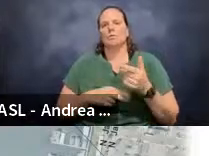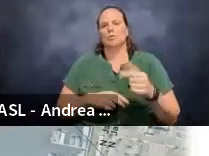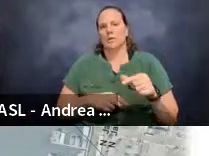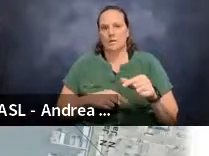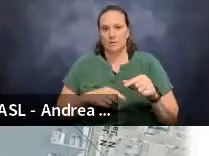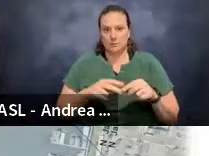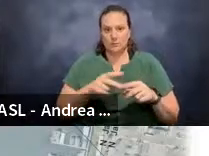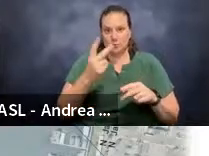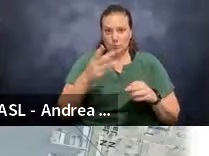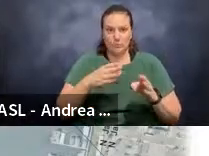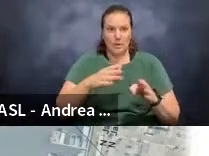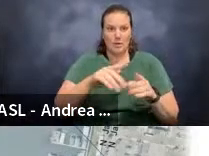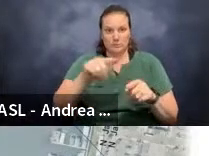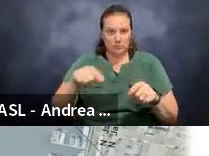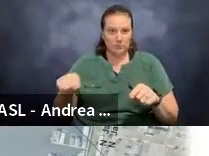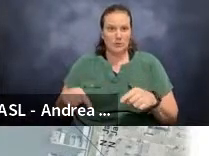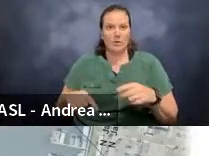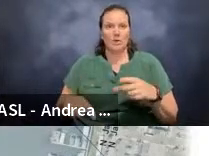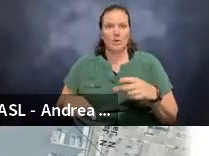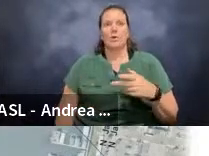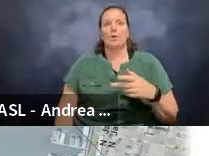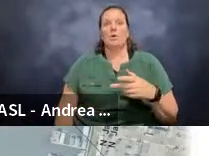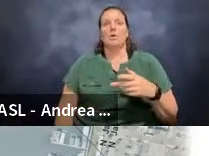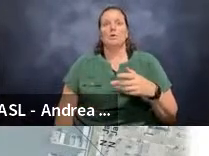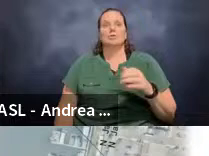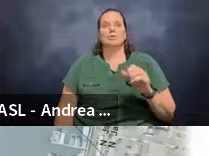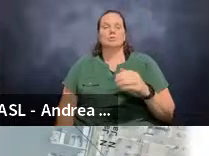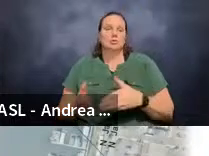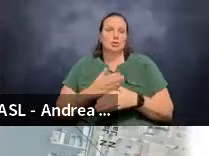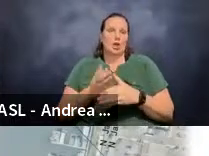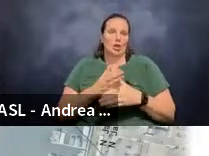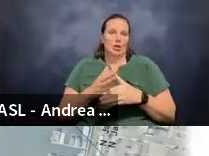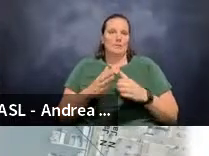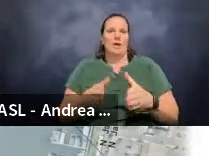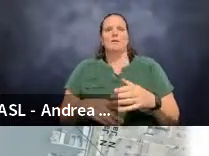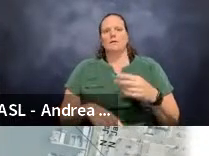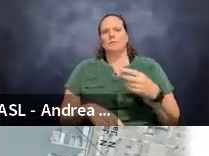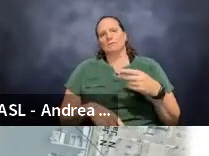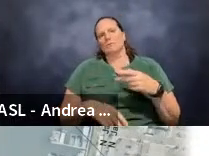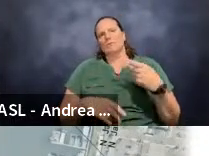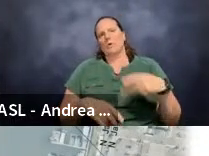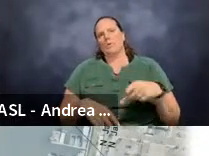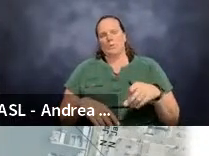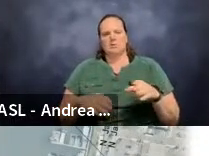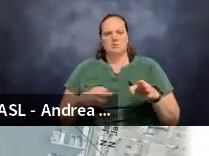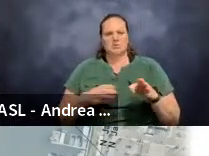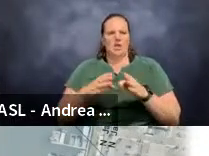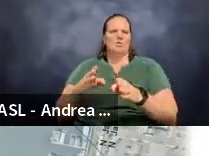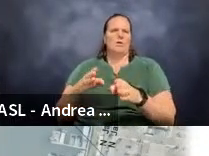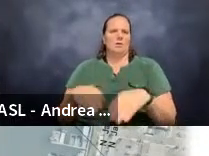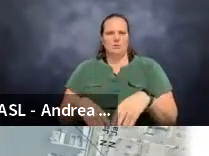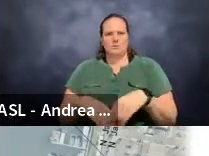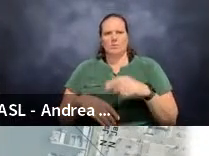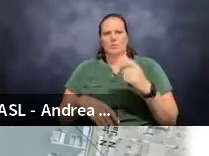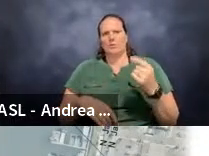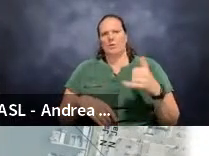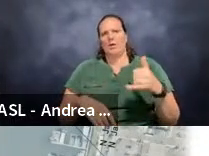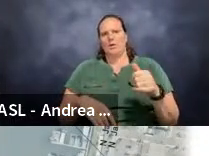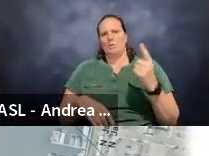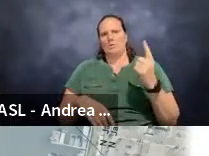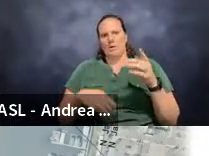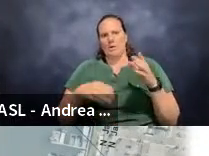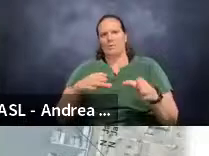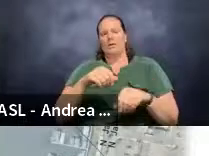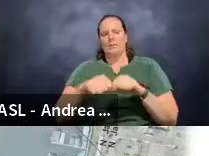you see is simply just a typical sidewalk. Yellow represents a one-way